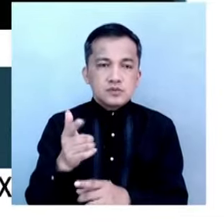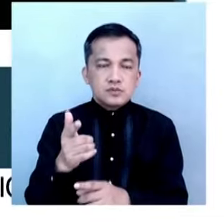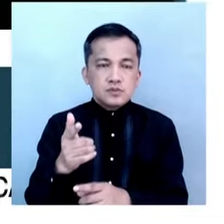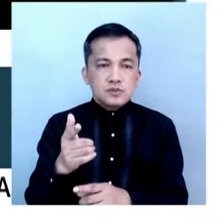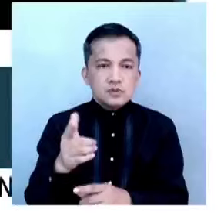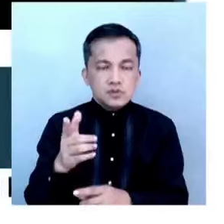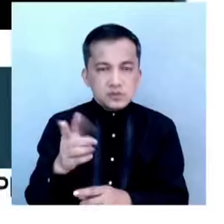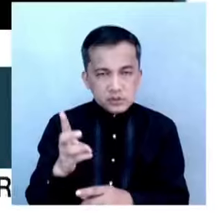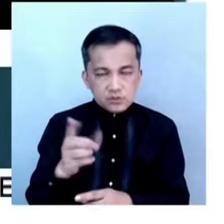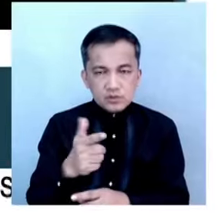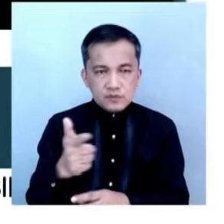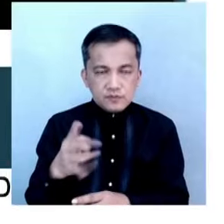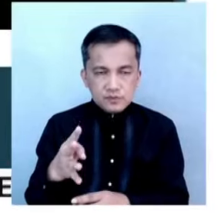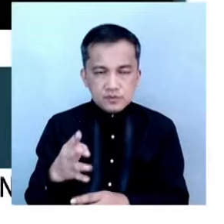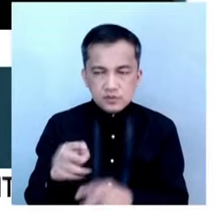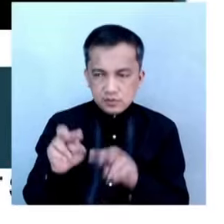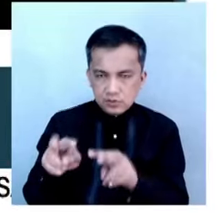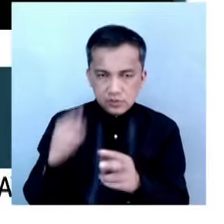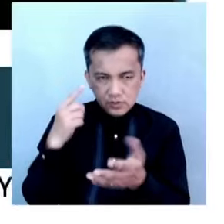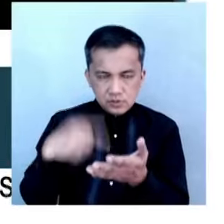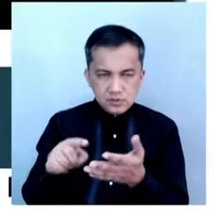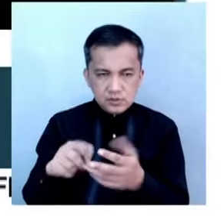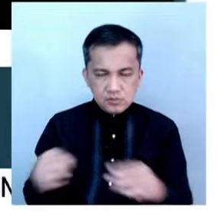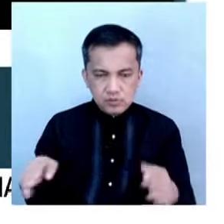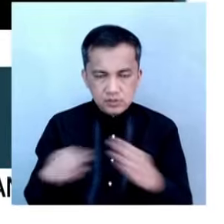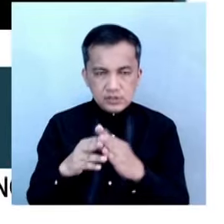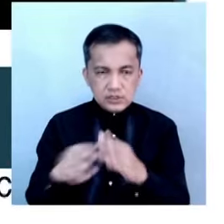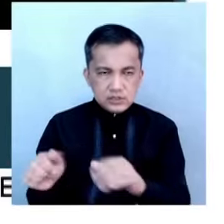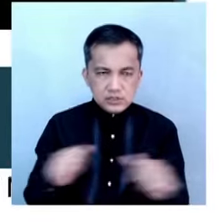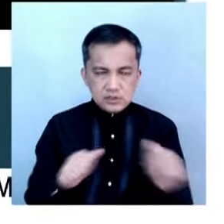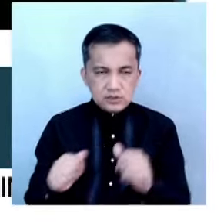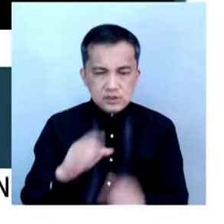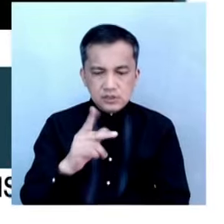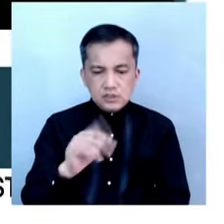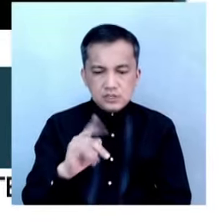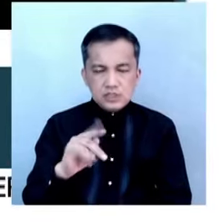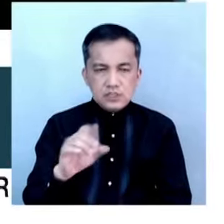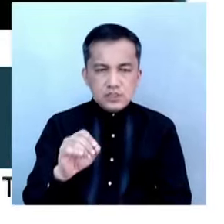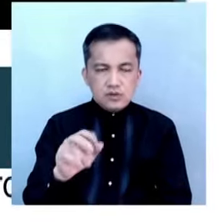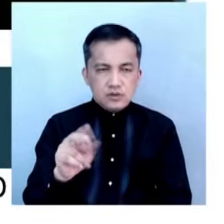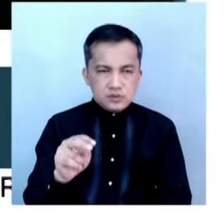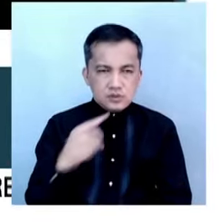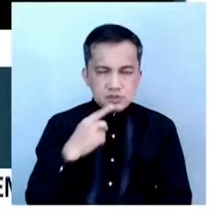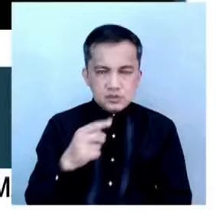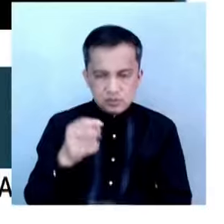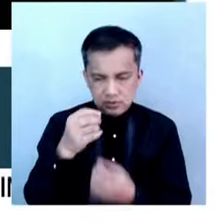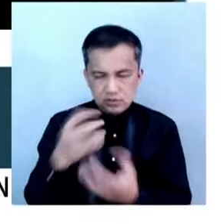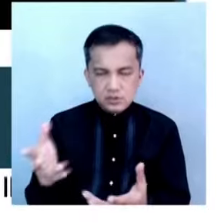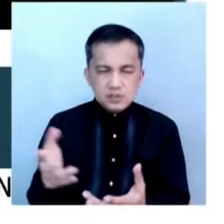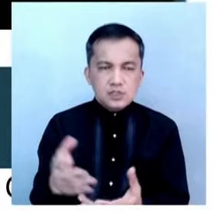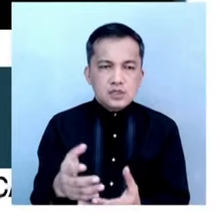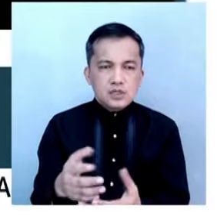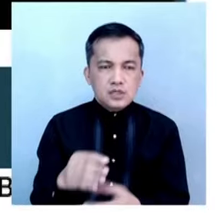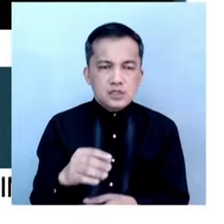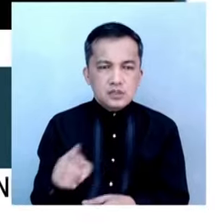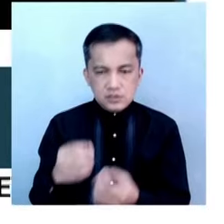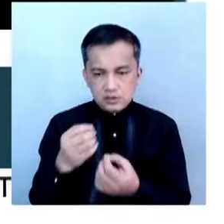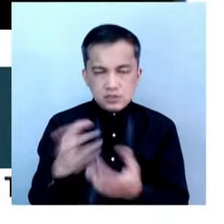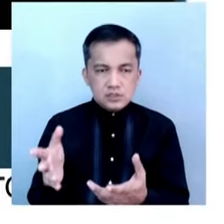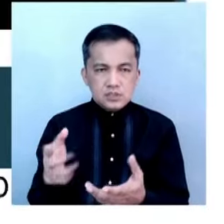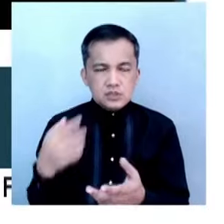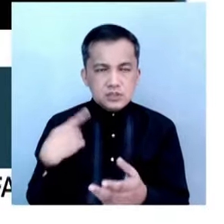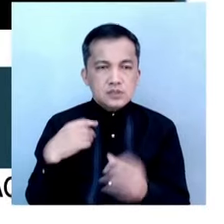an increase in the volcanic activity in Canlaon. So we released an advisory telling them that